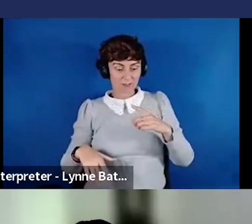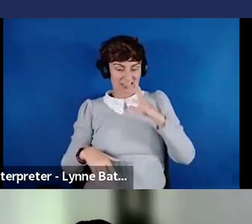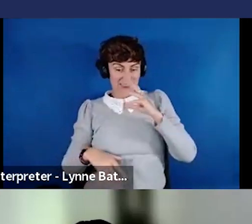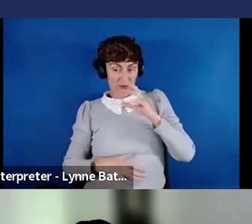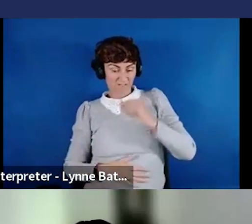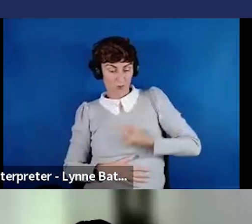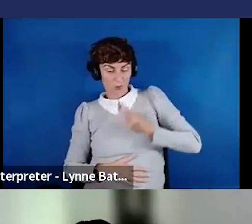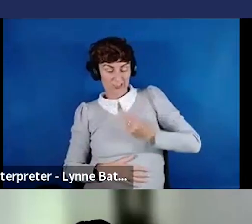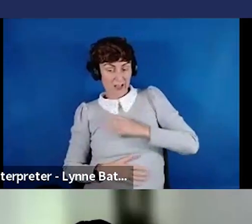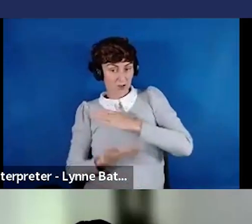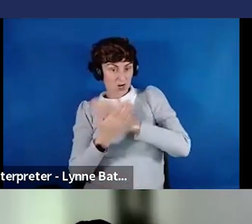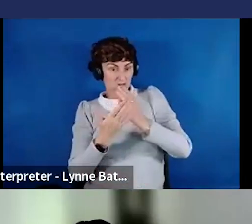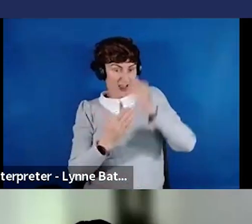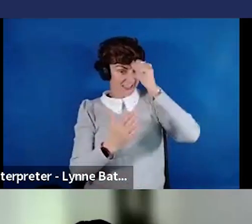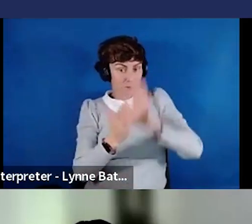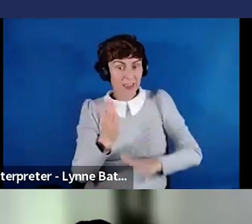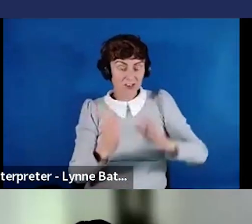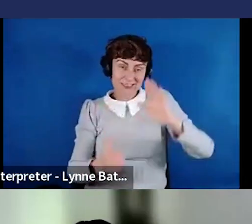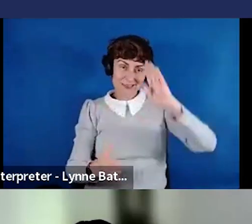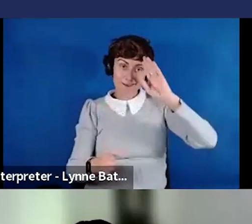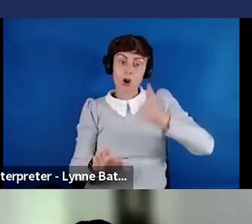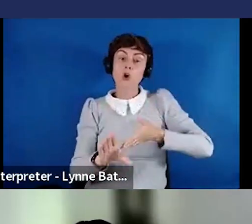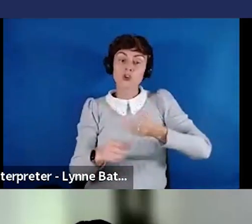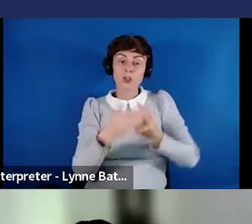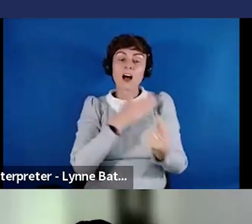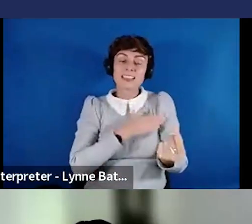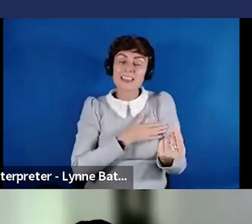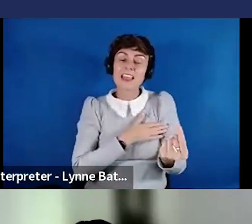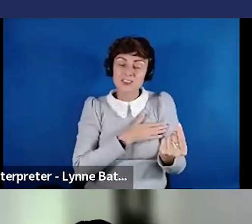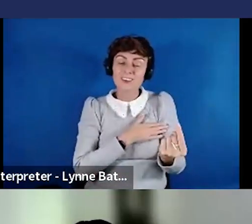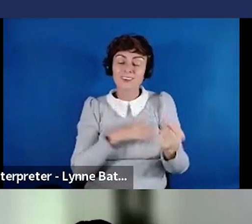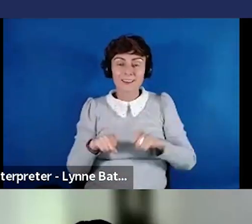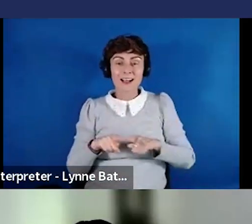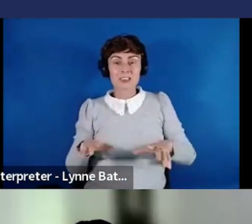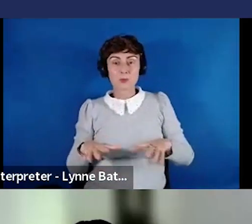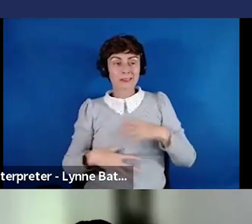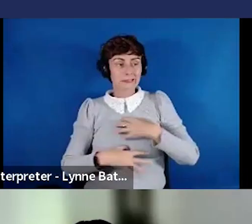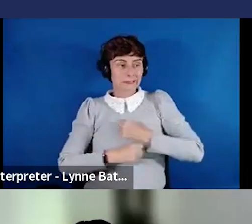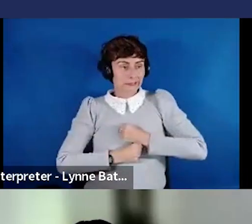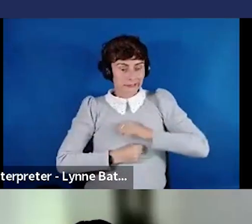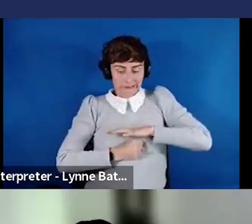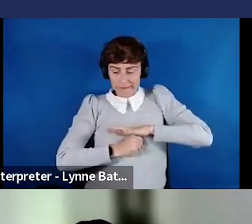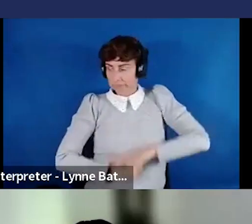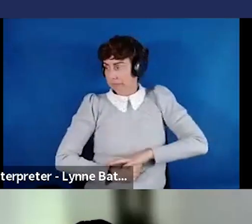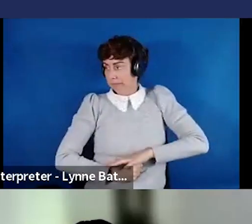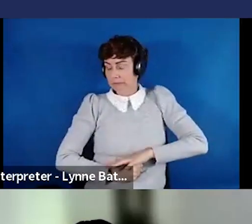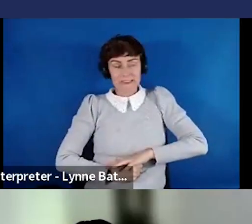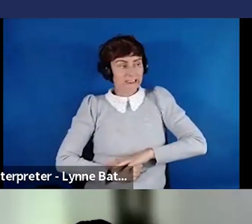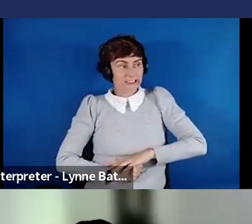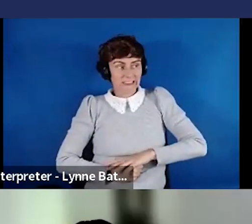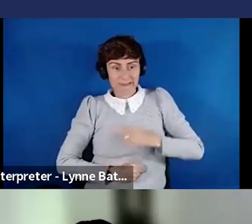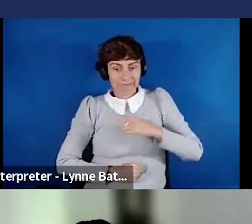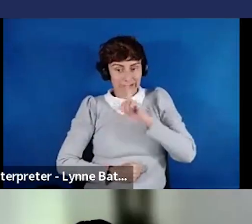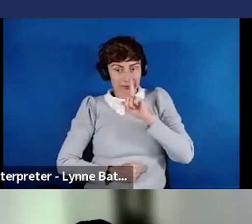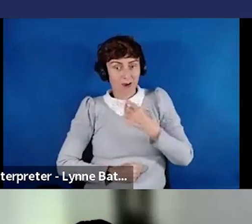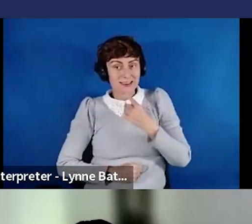your experiences. So I suppose that psychological isolation when you're holding things into yourself. And just hearing